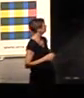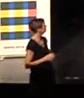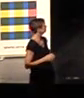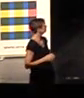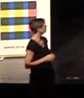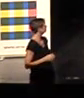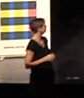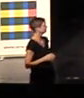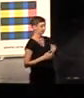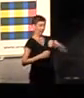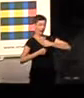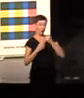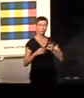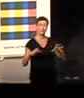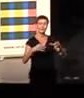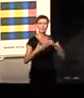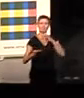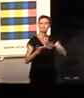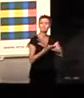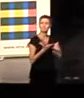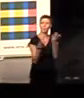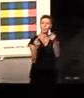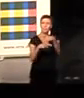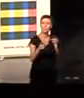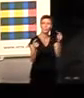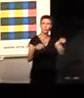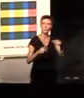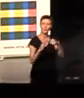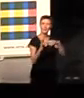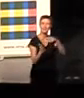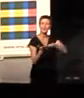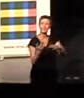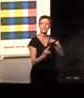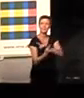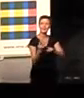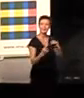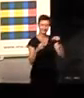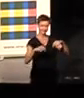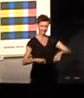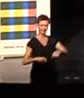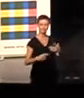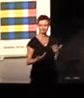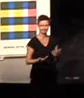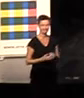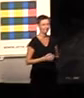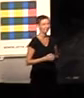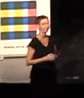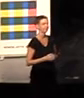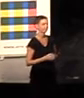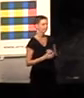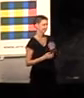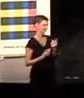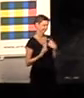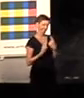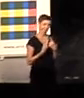of charlatans en highlighter to welcome you to see such a meeting uit die familie in molenbeek just too few meters